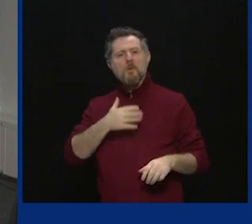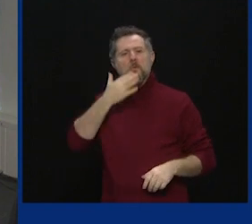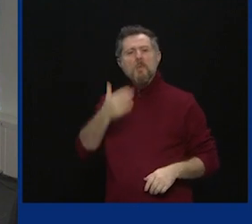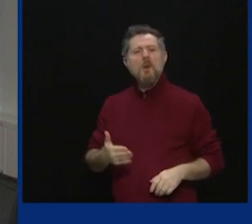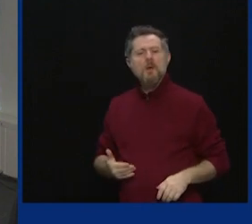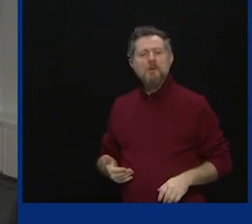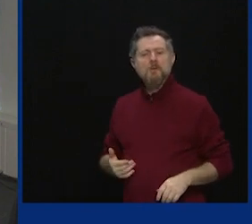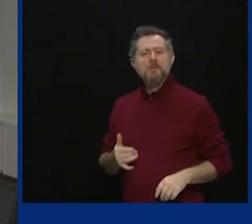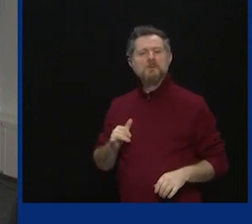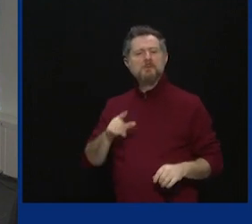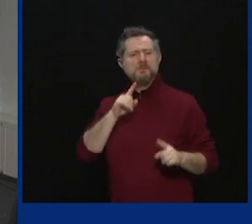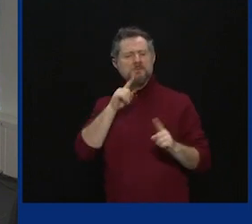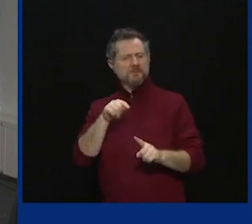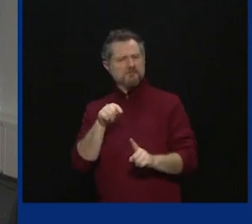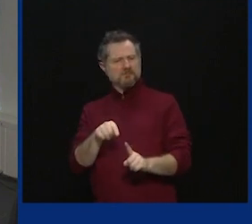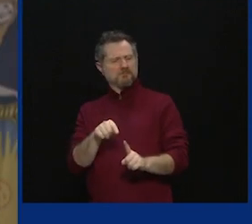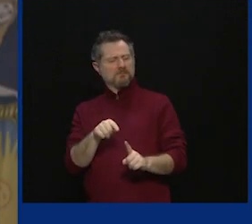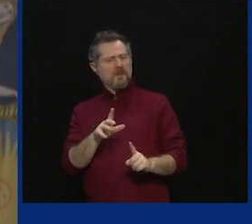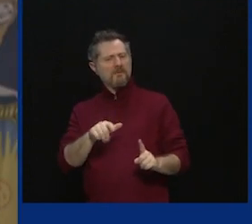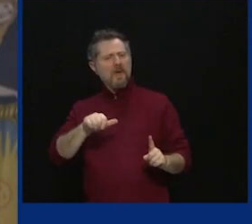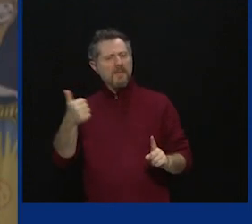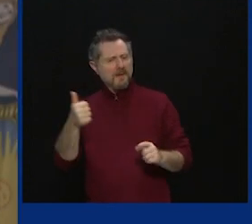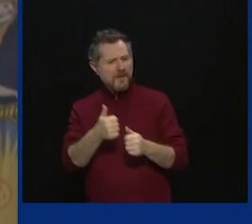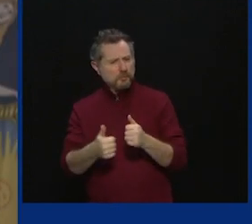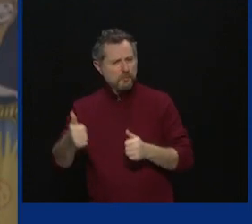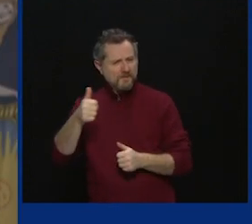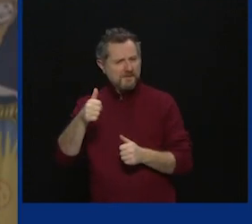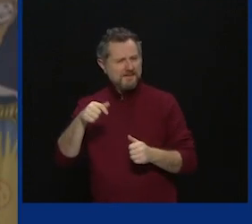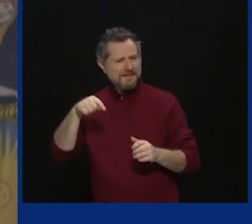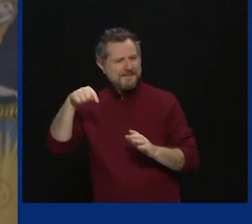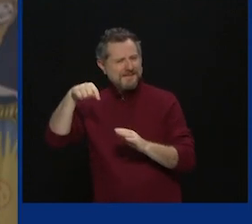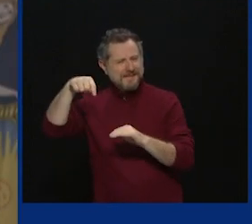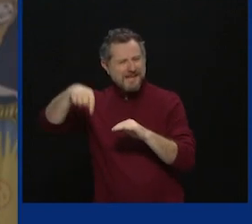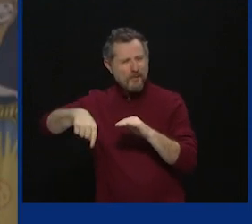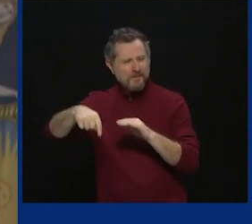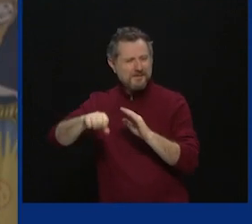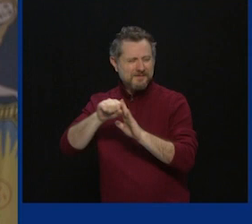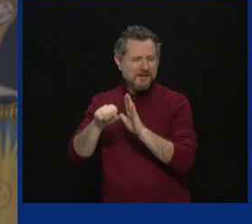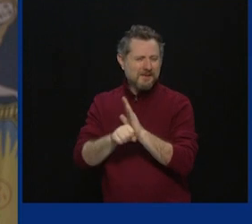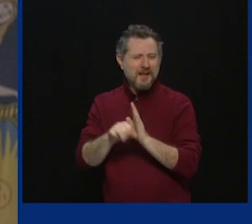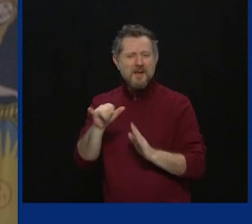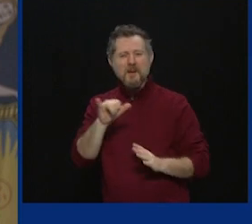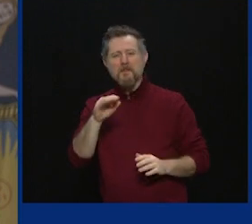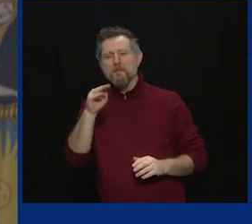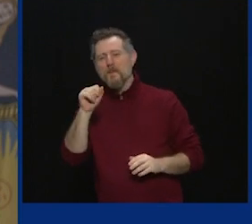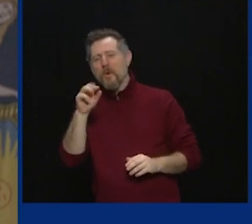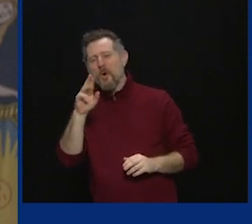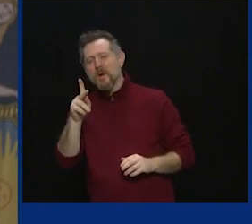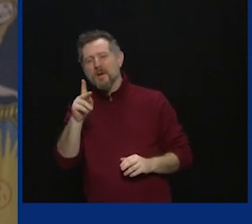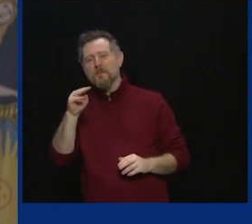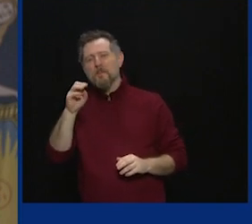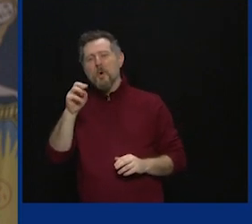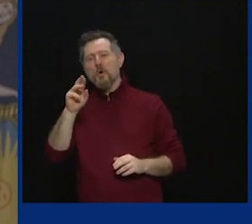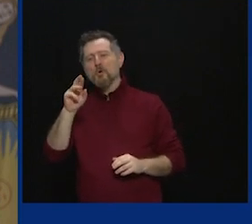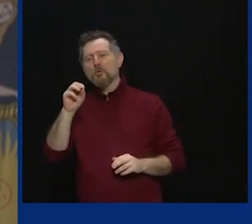county executives in the downstate area like Mark Molinaro and others who are resisting and thinking that they're doing the right thing?